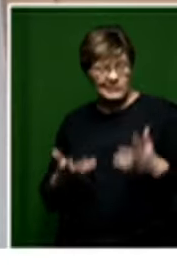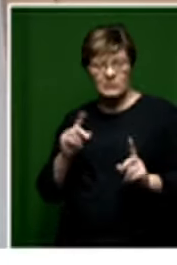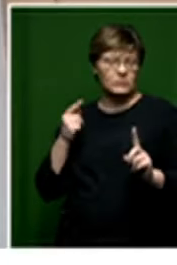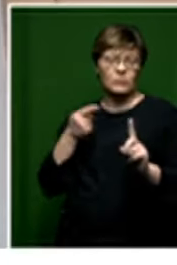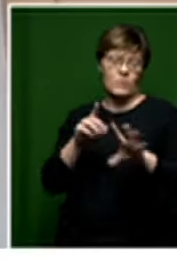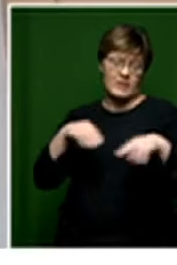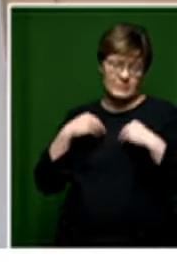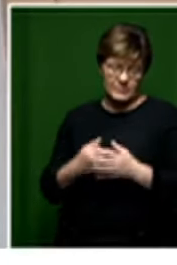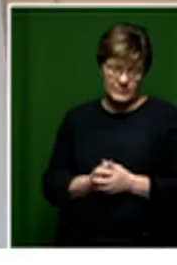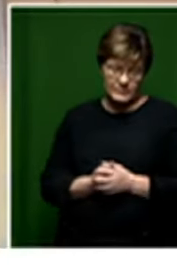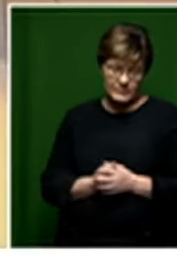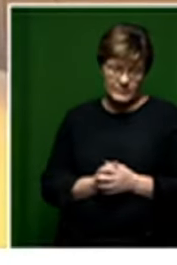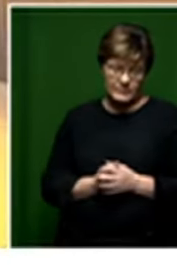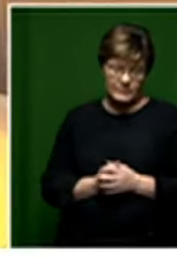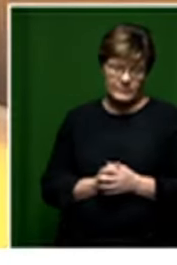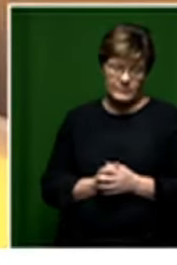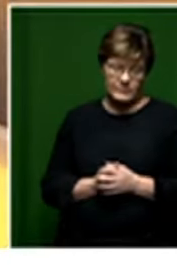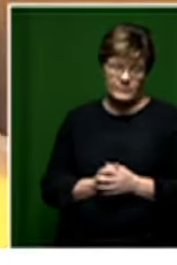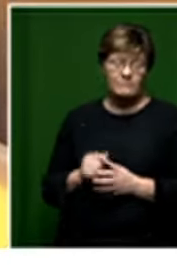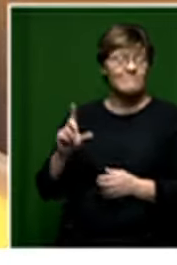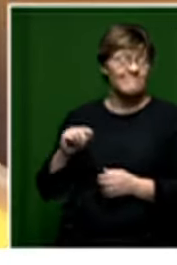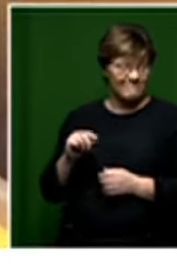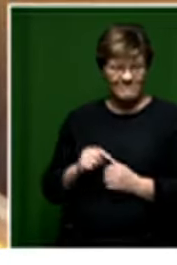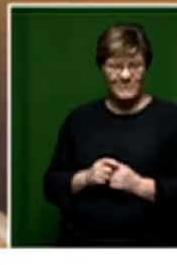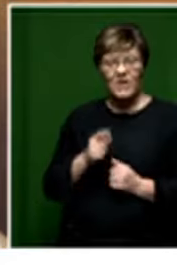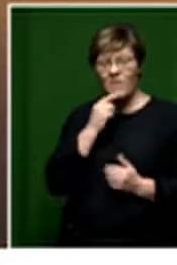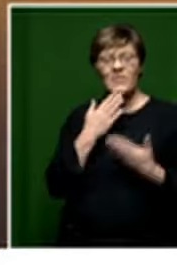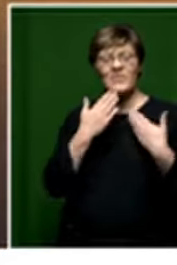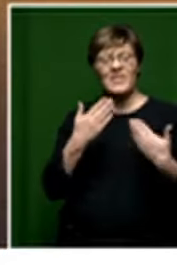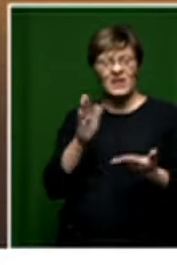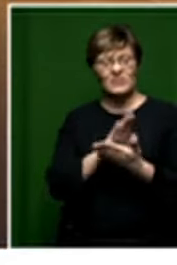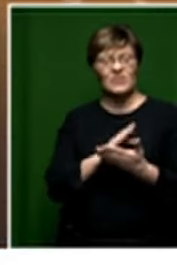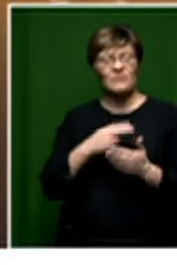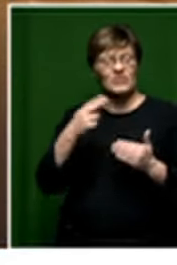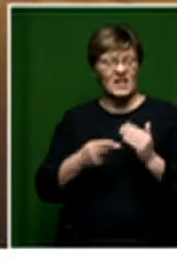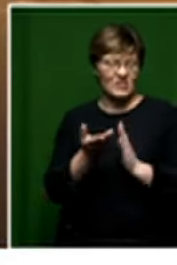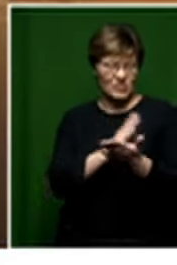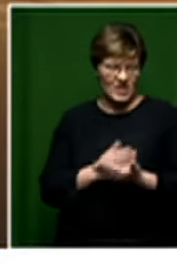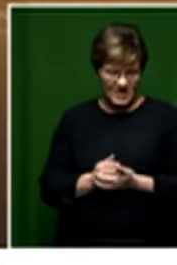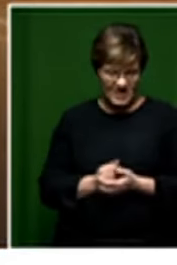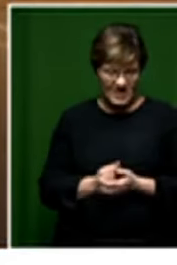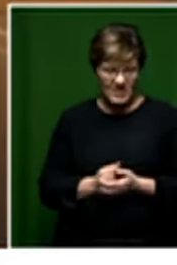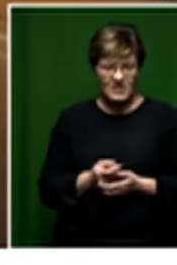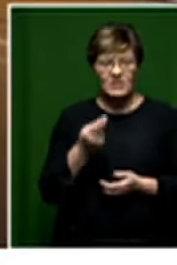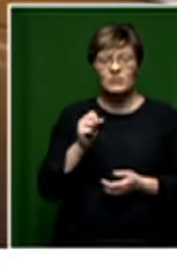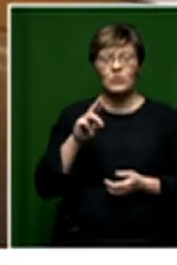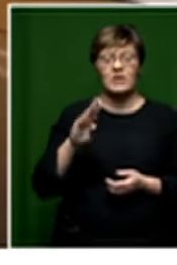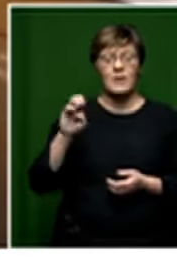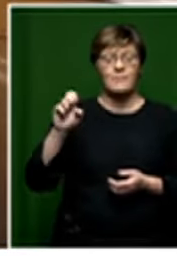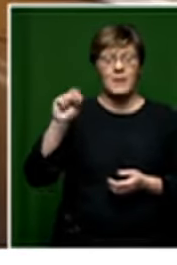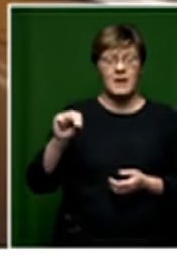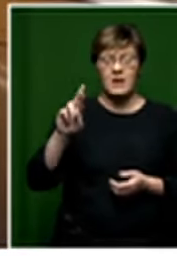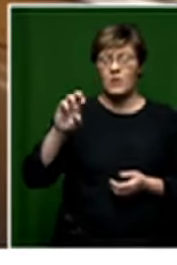towards acceptance. Well, very interesting. And thanks so much for sharing those results with us. And that was Dr. Ben